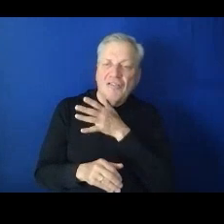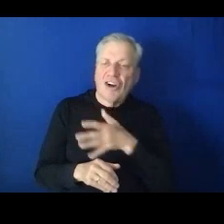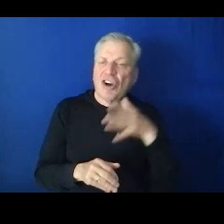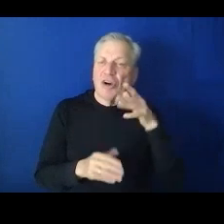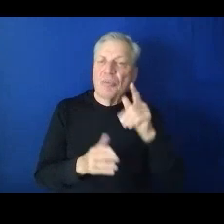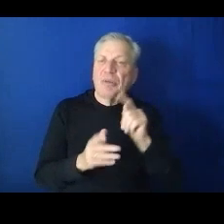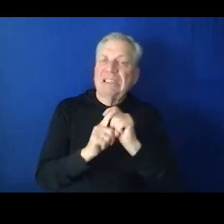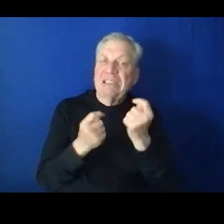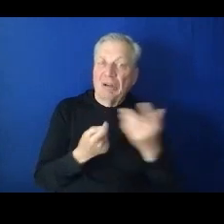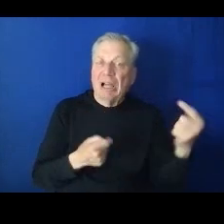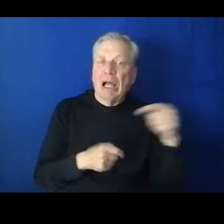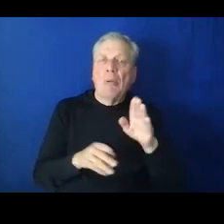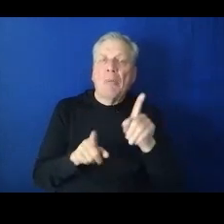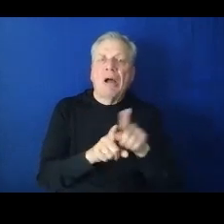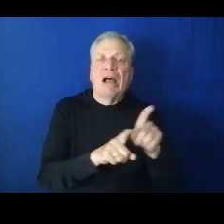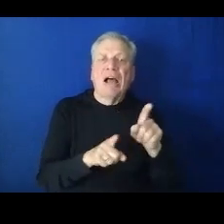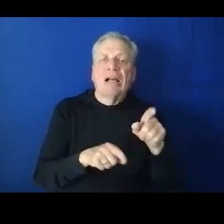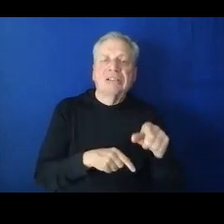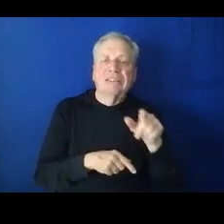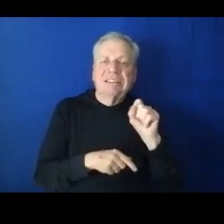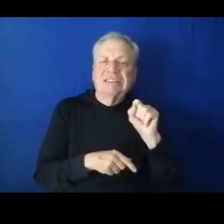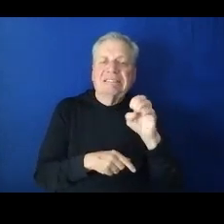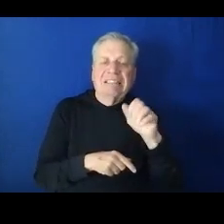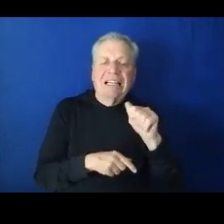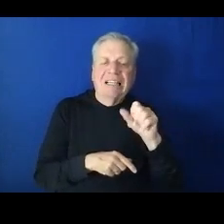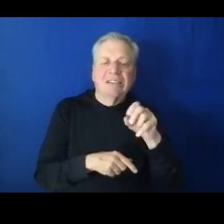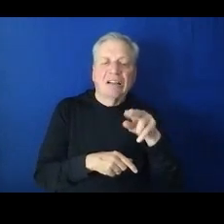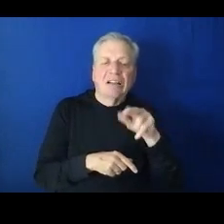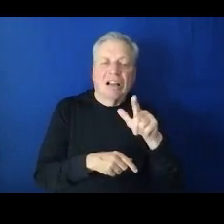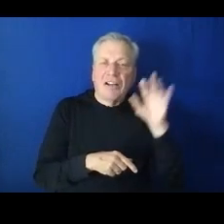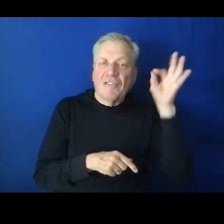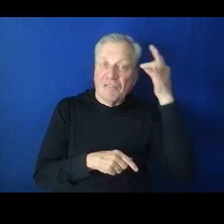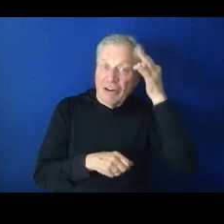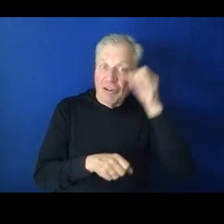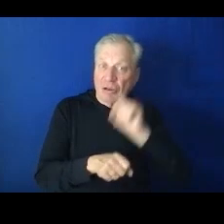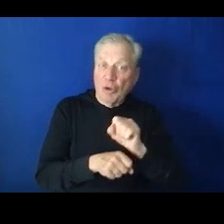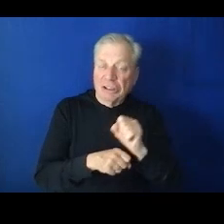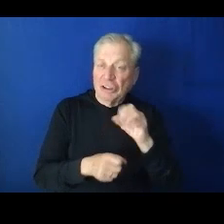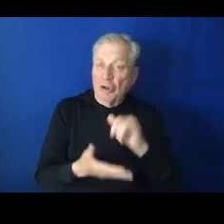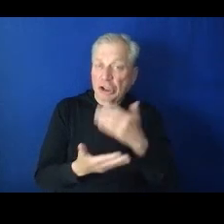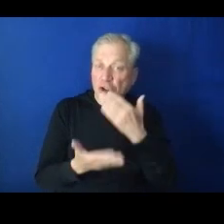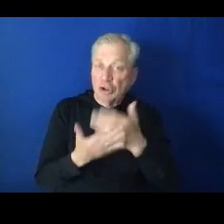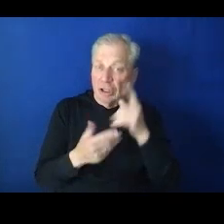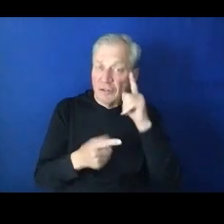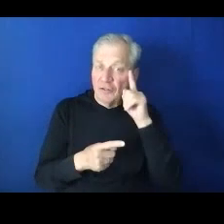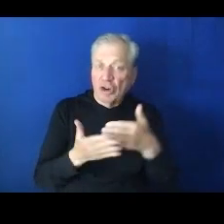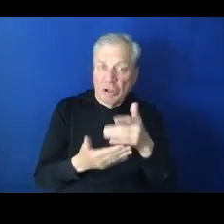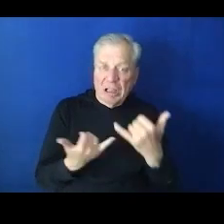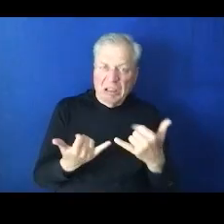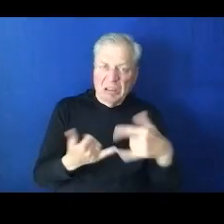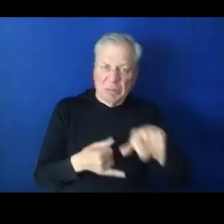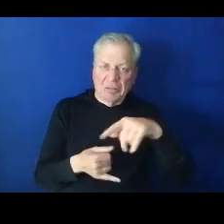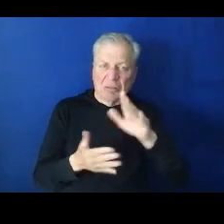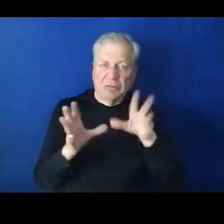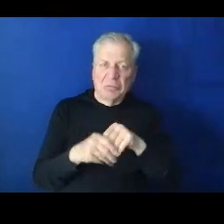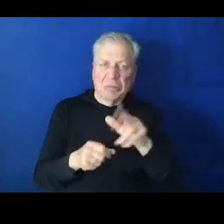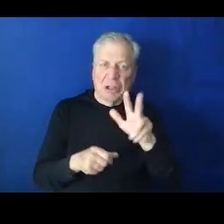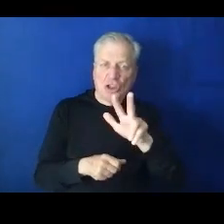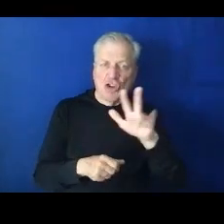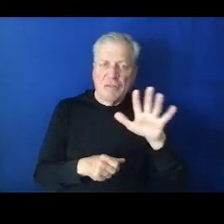back as seasonal federal employees. So it's been really a good thing for everybody. So there'll be about 35 of us this year.